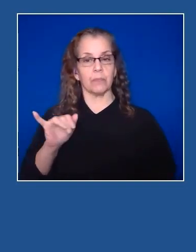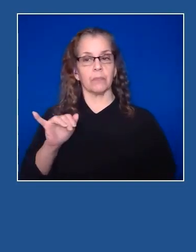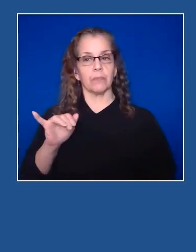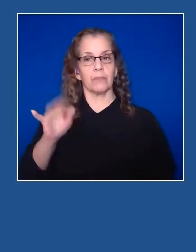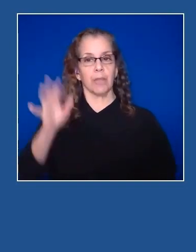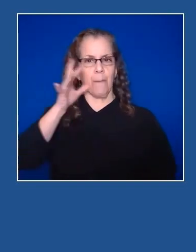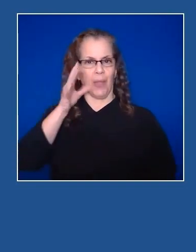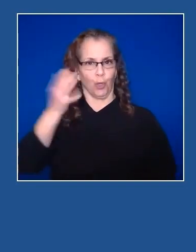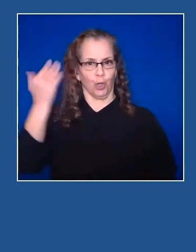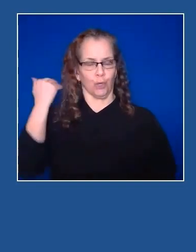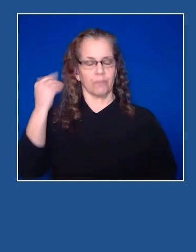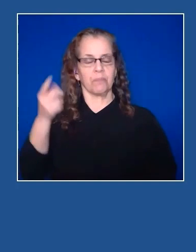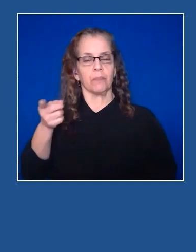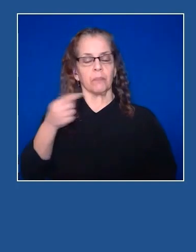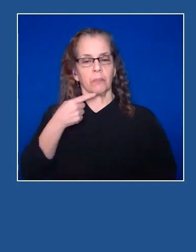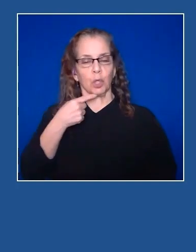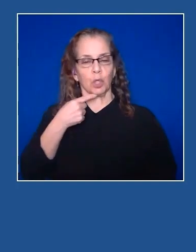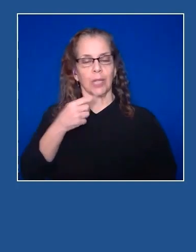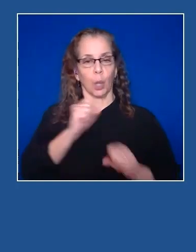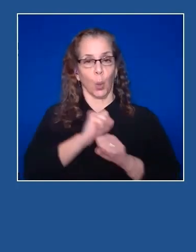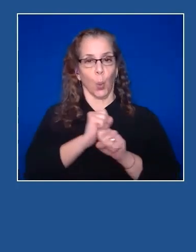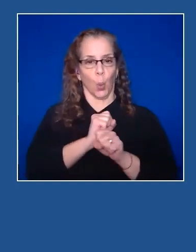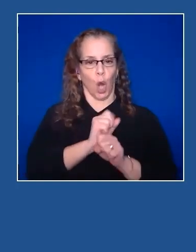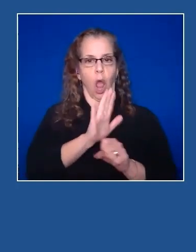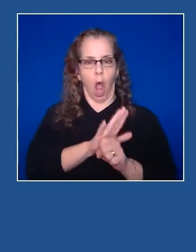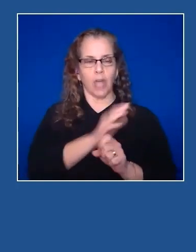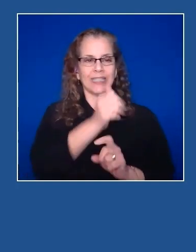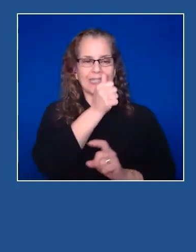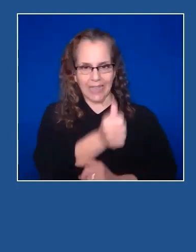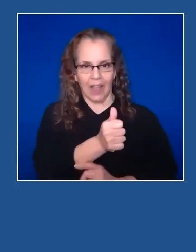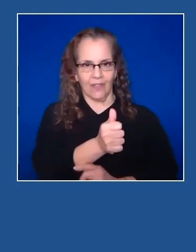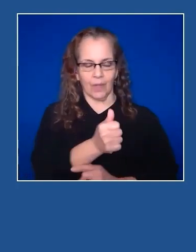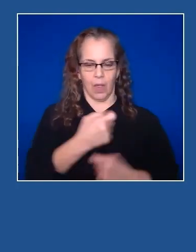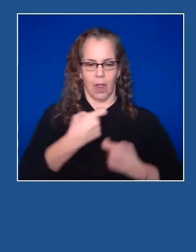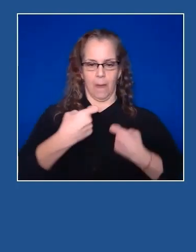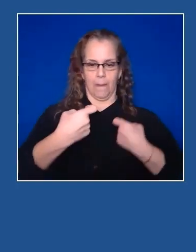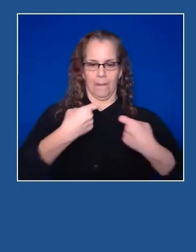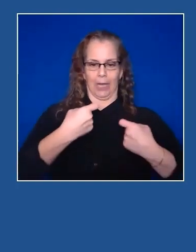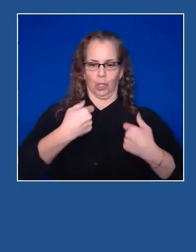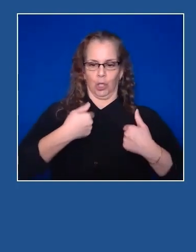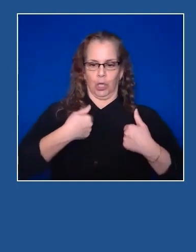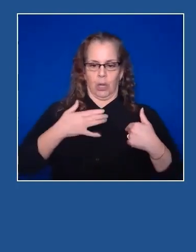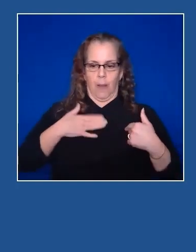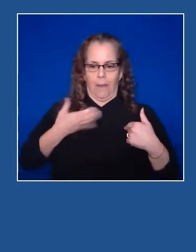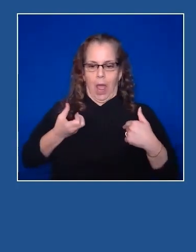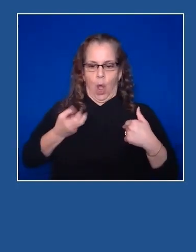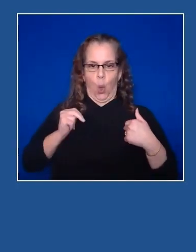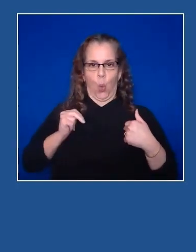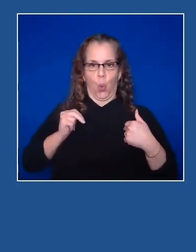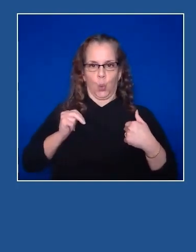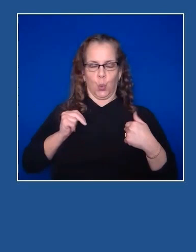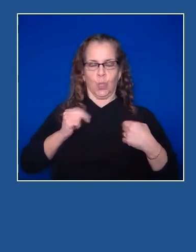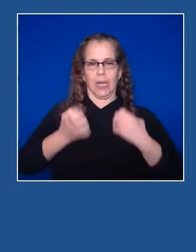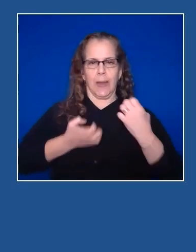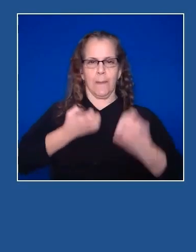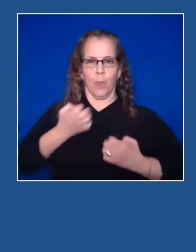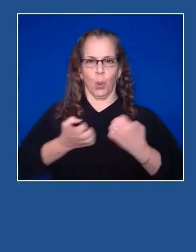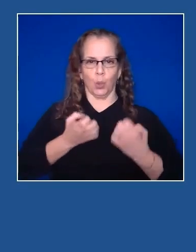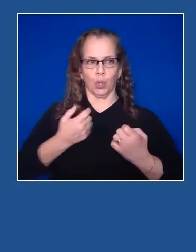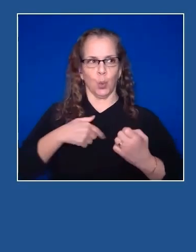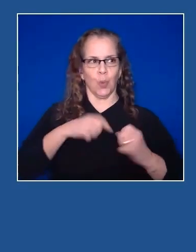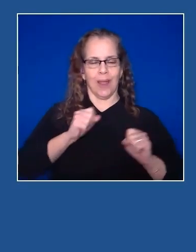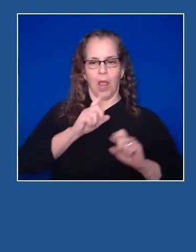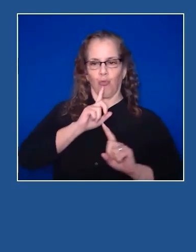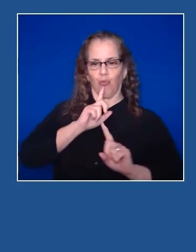ourselves, changing our own reactions, managing our own emotions so that we can respond in different